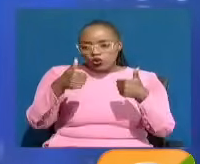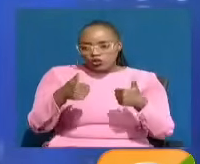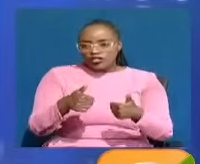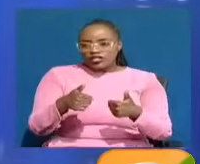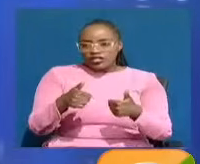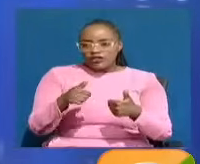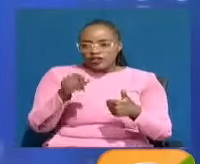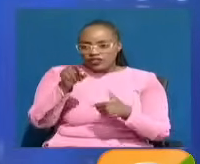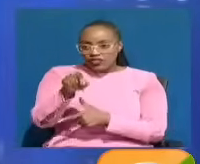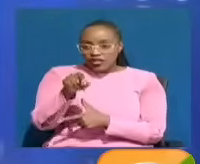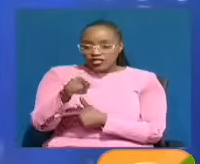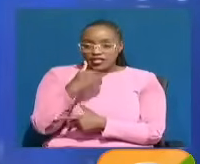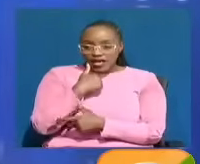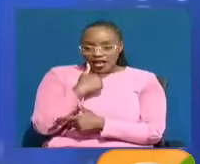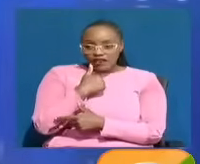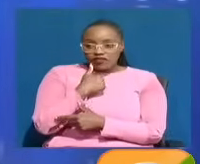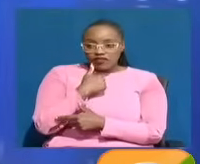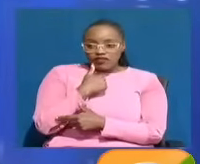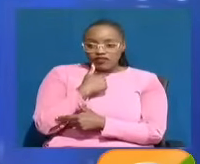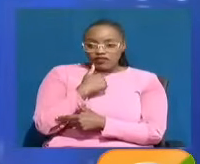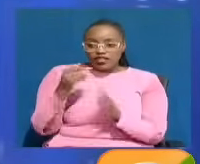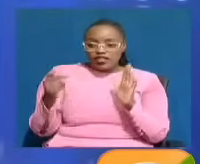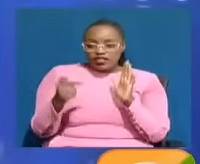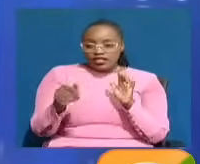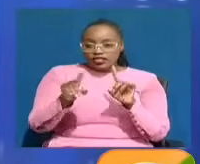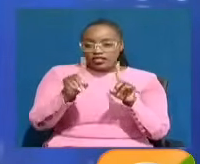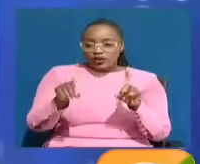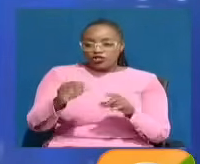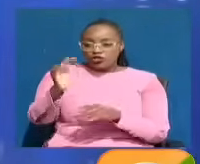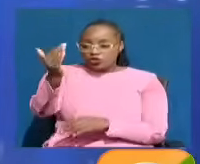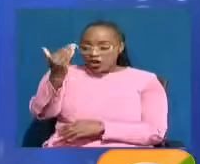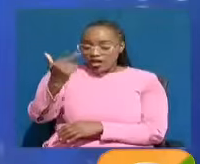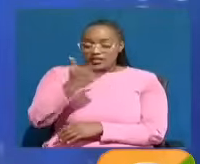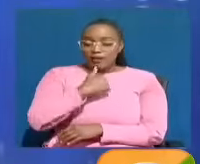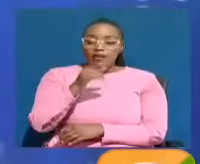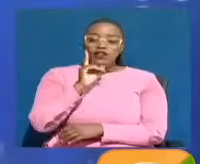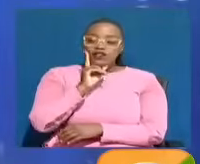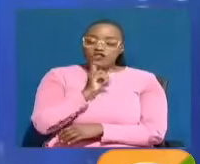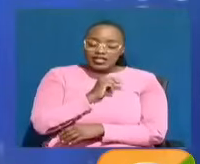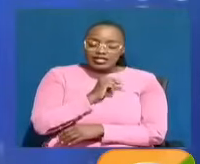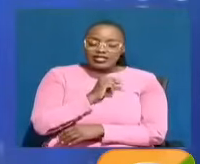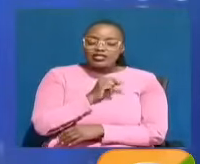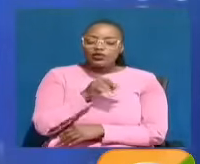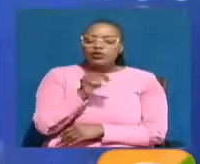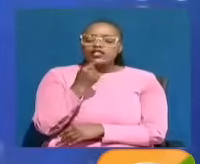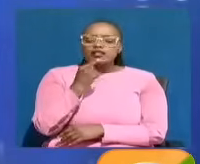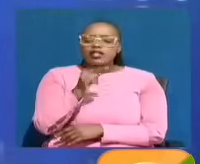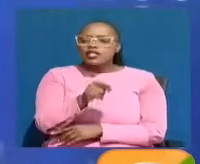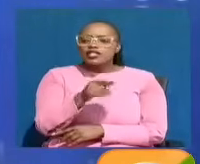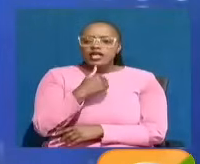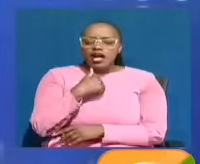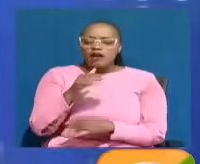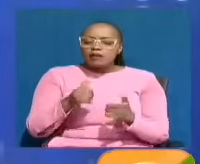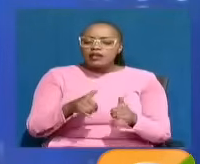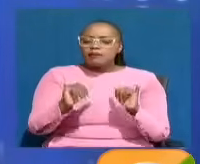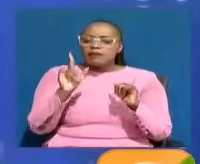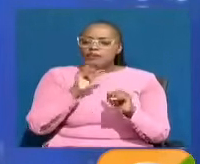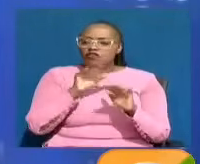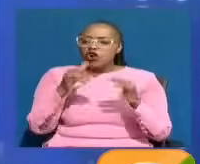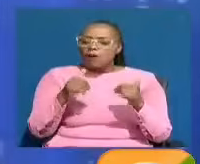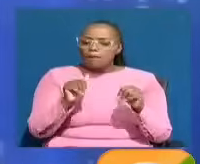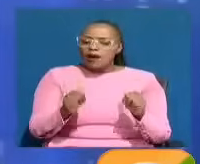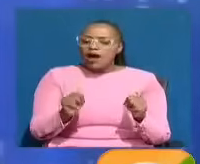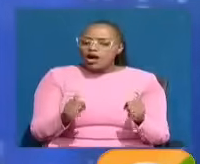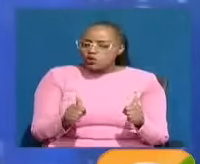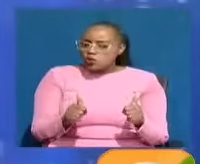for the and in that, this is the question we've asked. And we've asked them to tell us, has this been effected? Okay. If